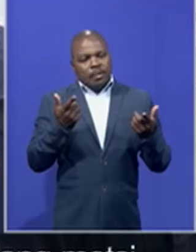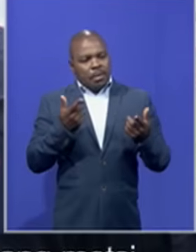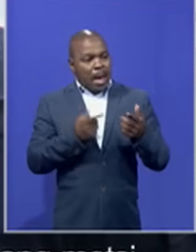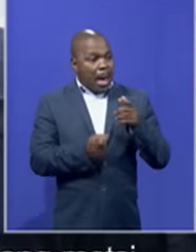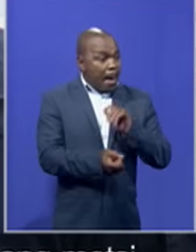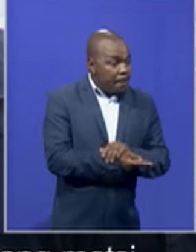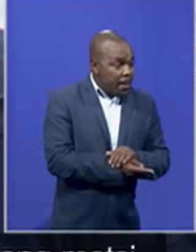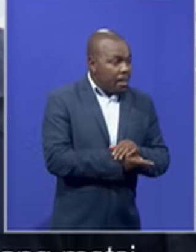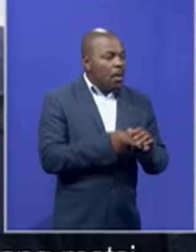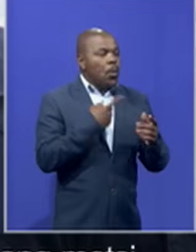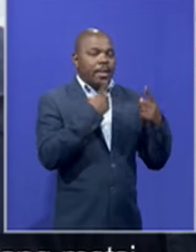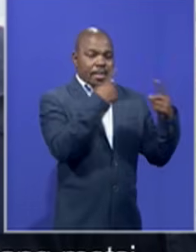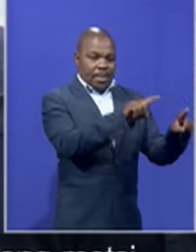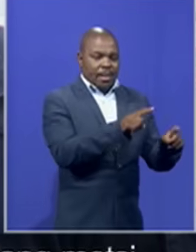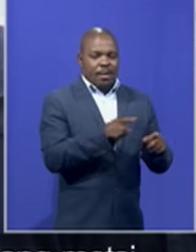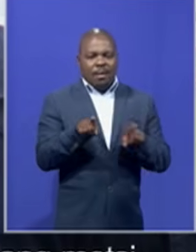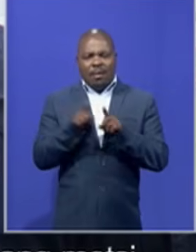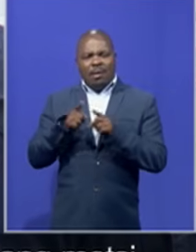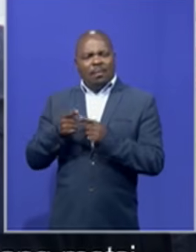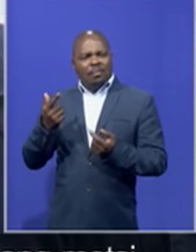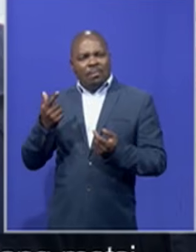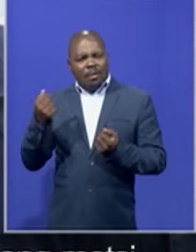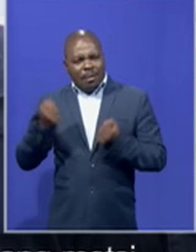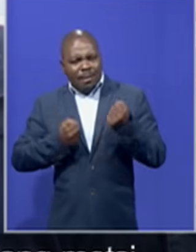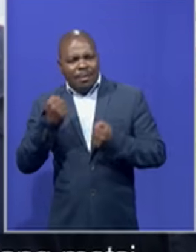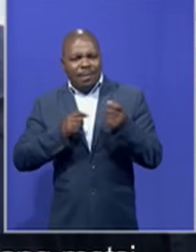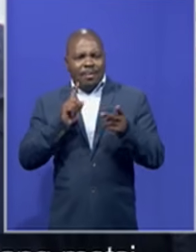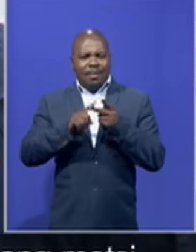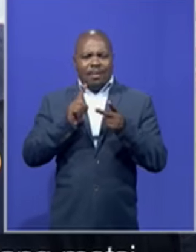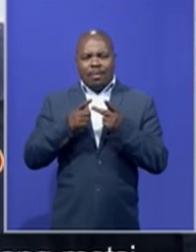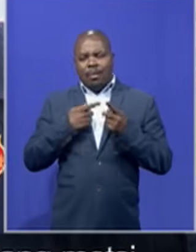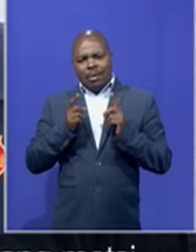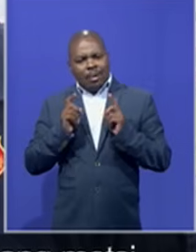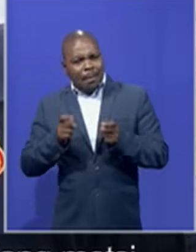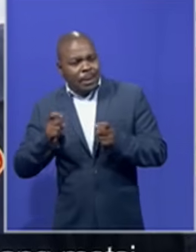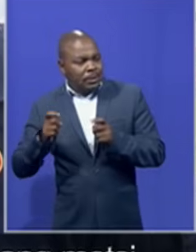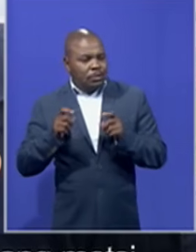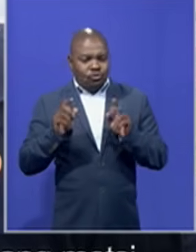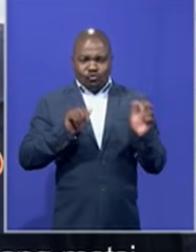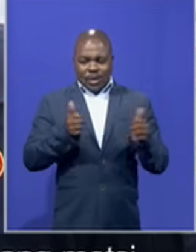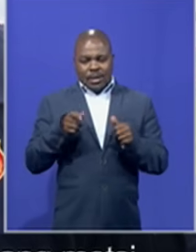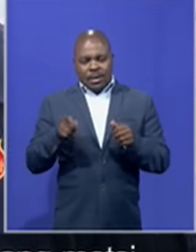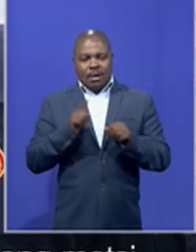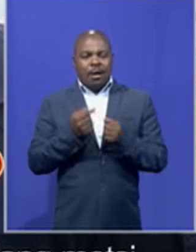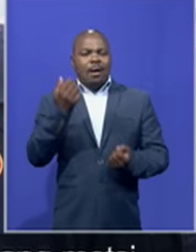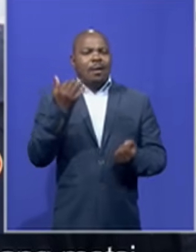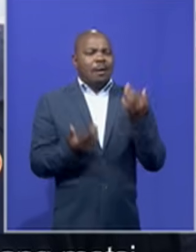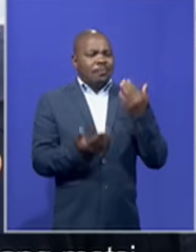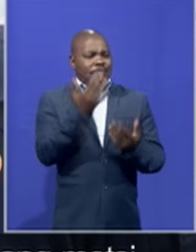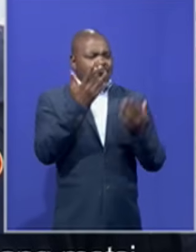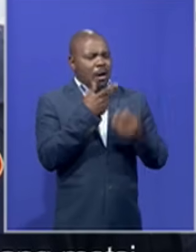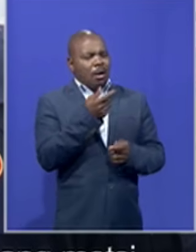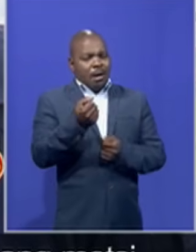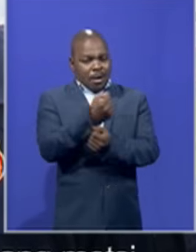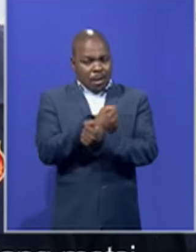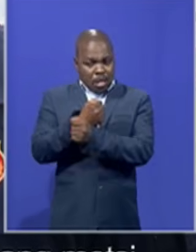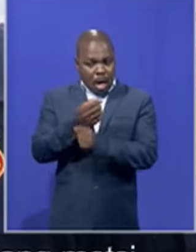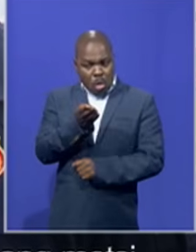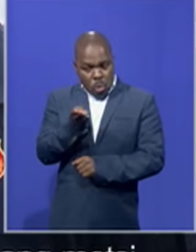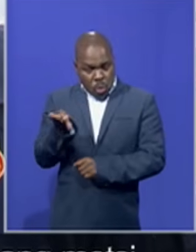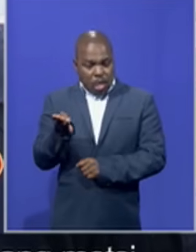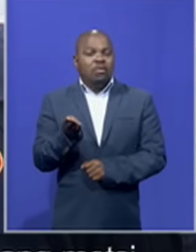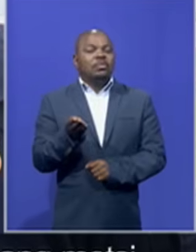our vehicles, our swift water rescue team remains on high alert. Our fire engines are readily